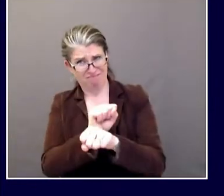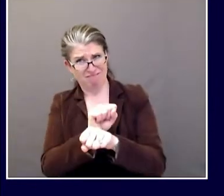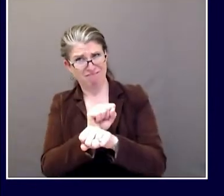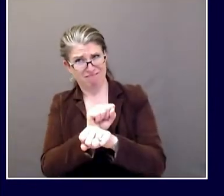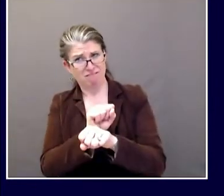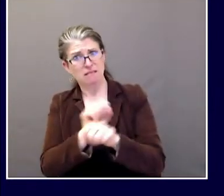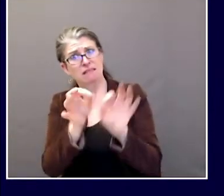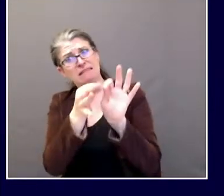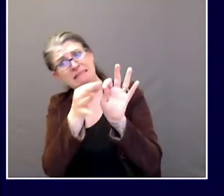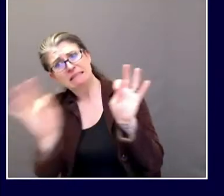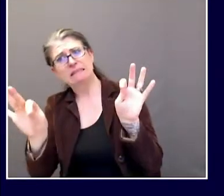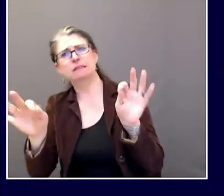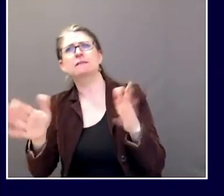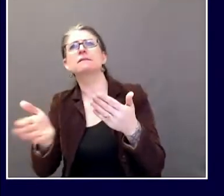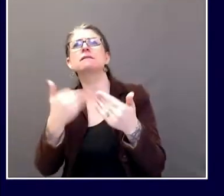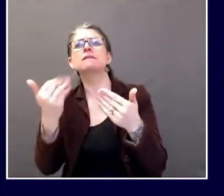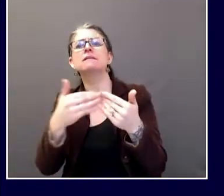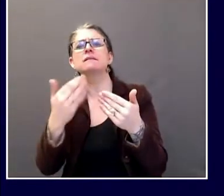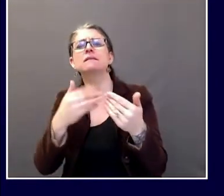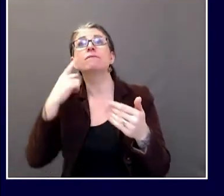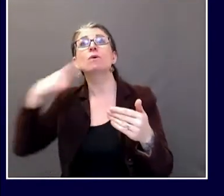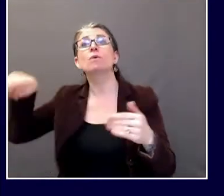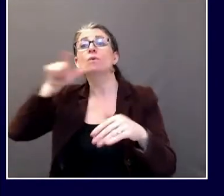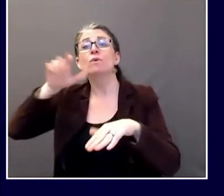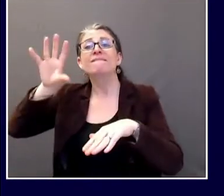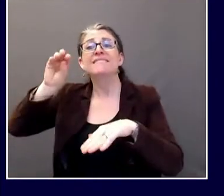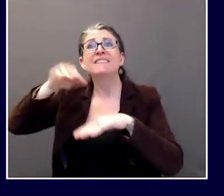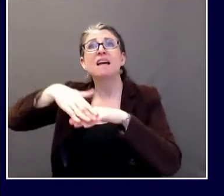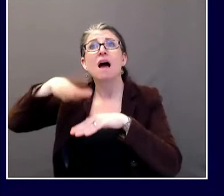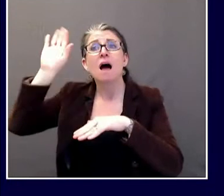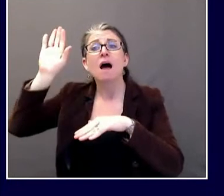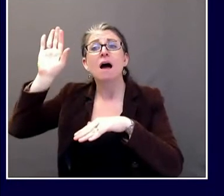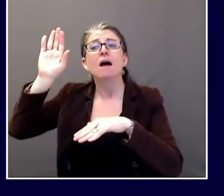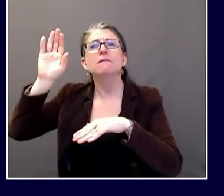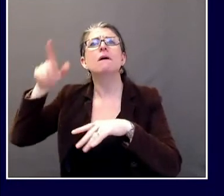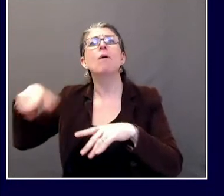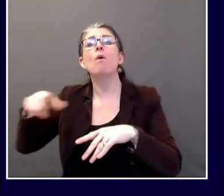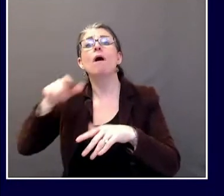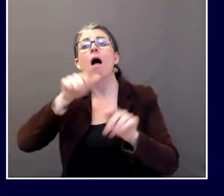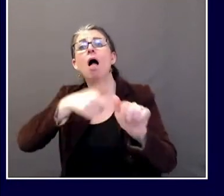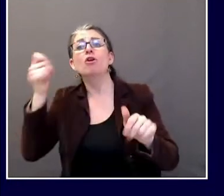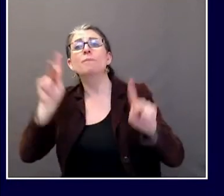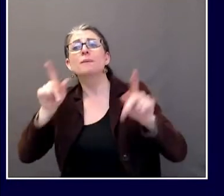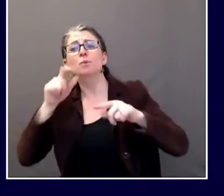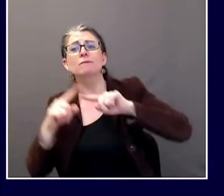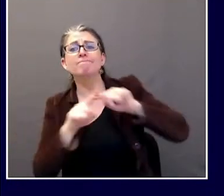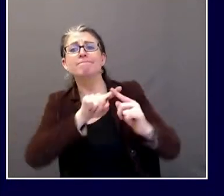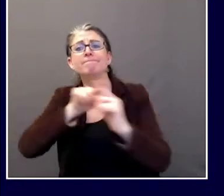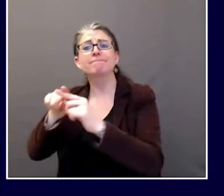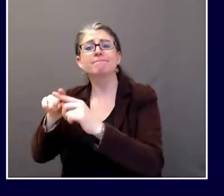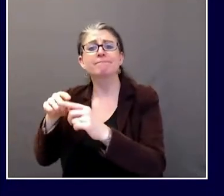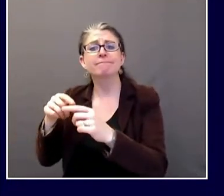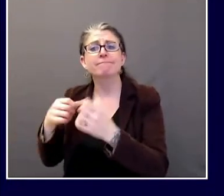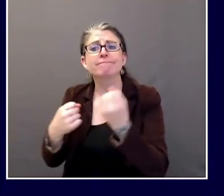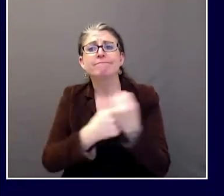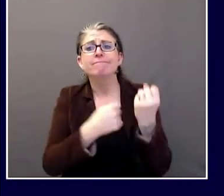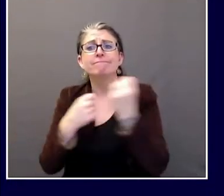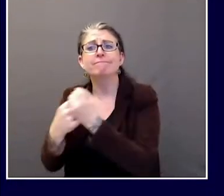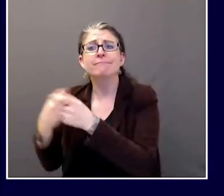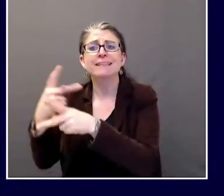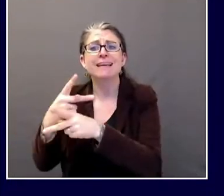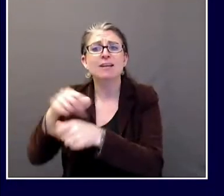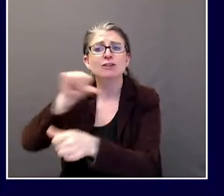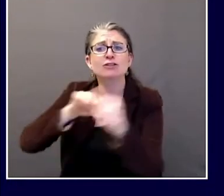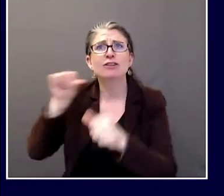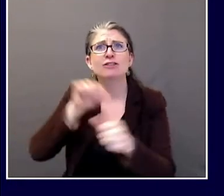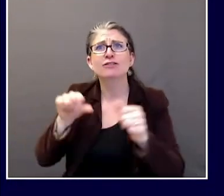my message is two things. The first is we hear your concerns loud and clear. We hear you and we understand and we